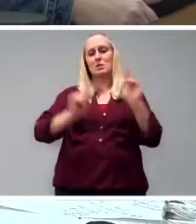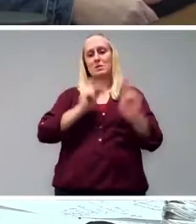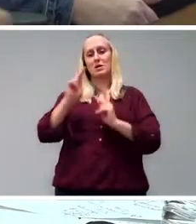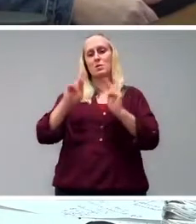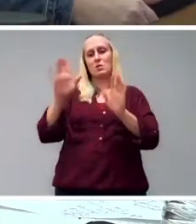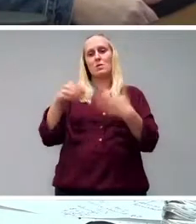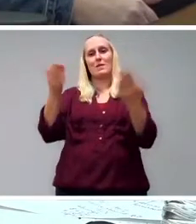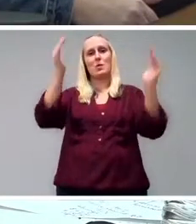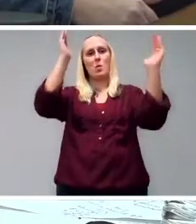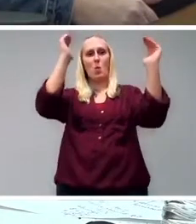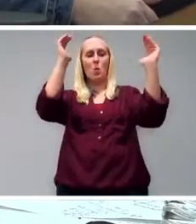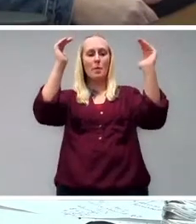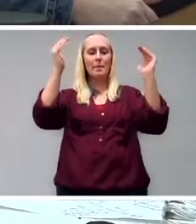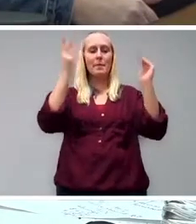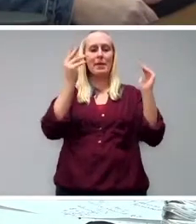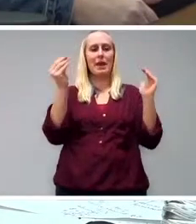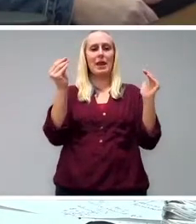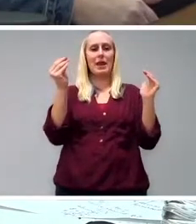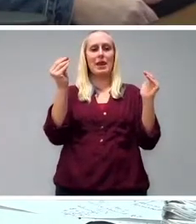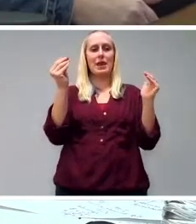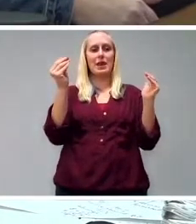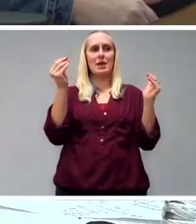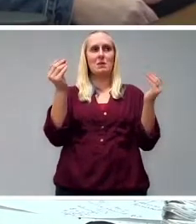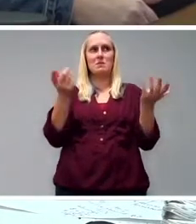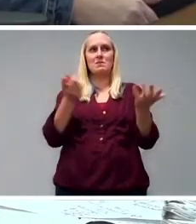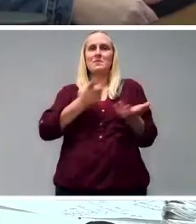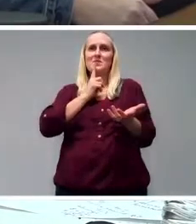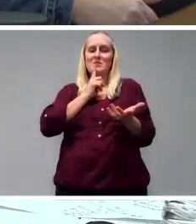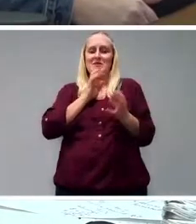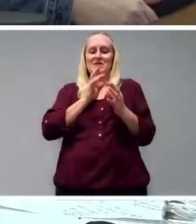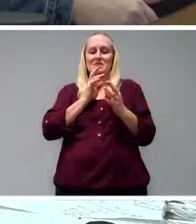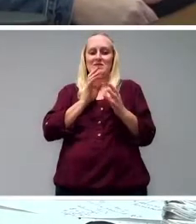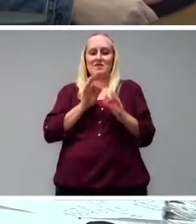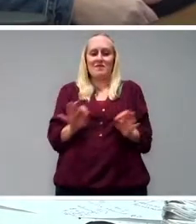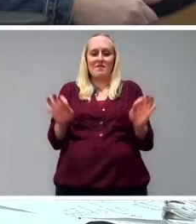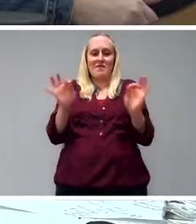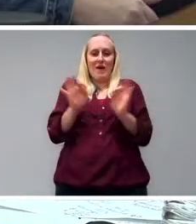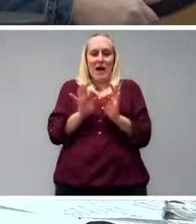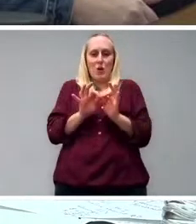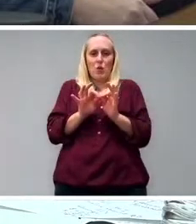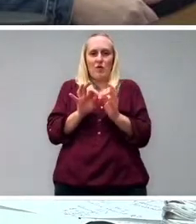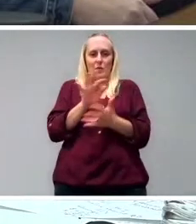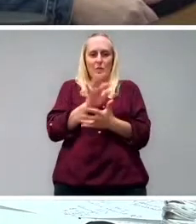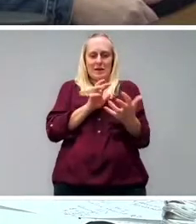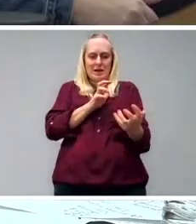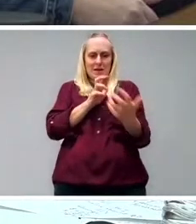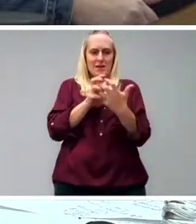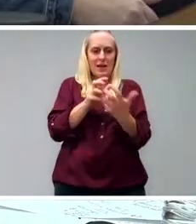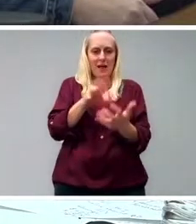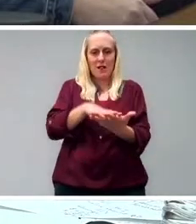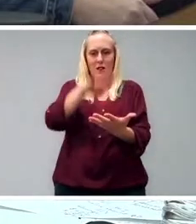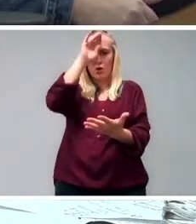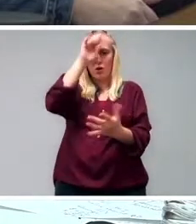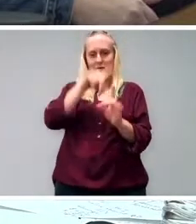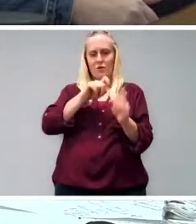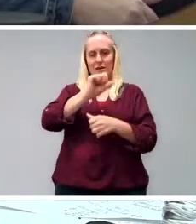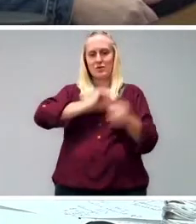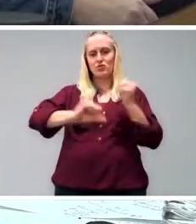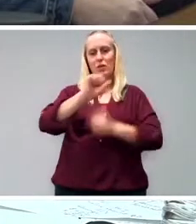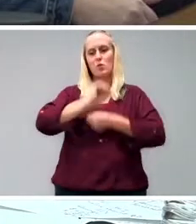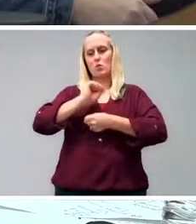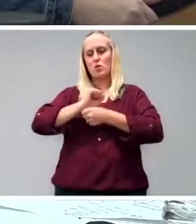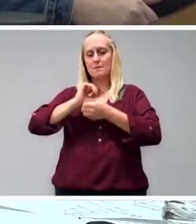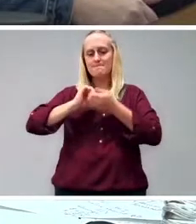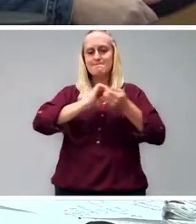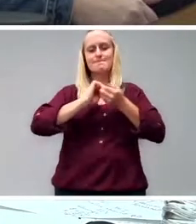then the real value of mixing and matching and then learning from each other and working together.